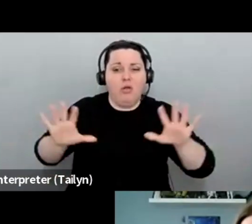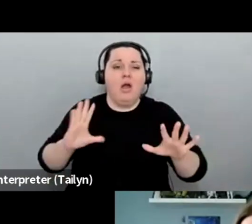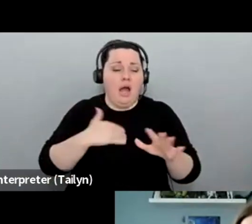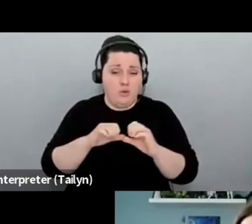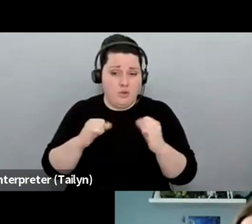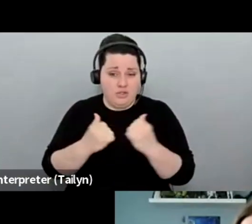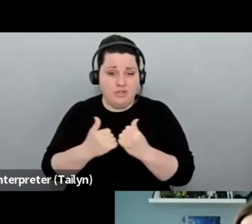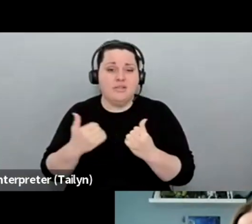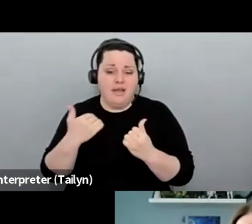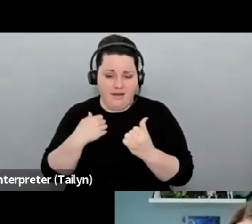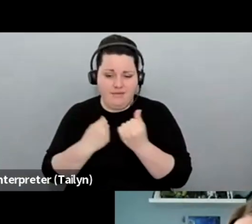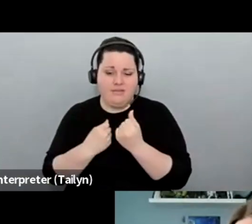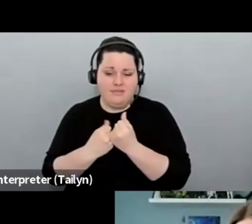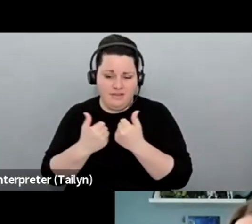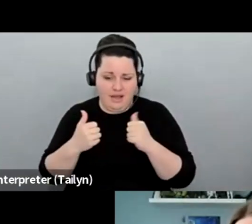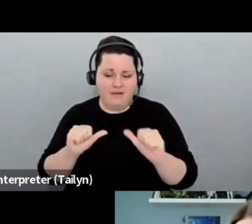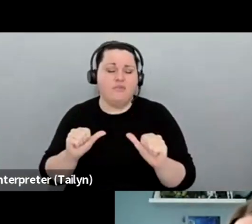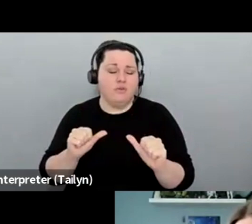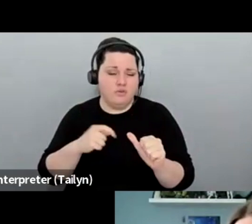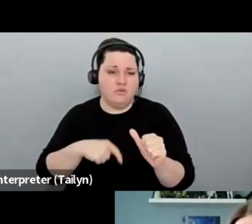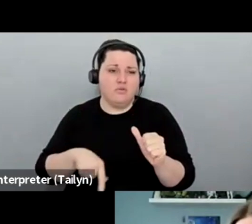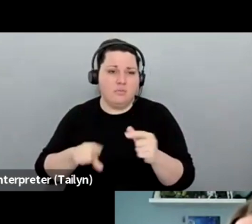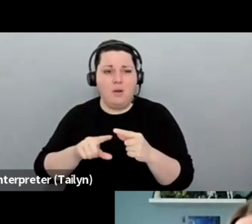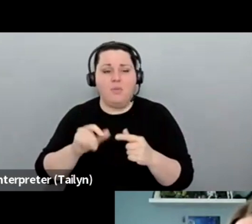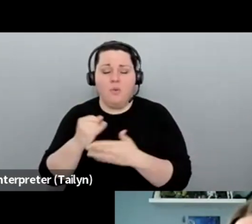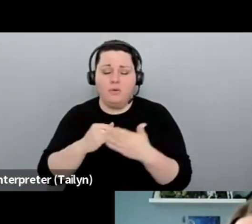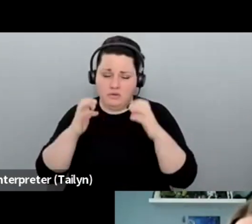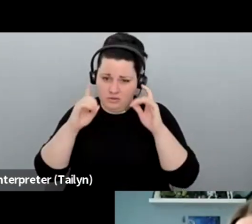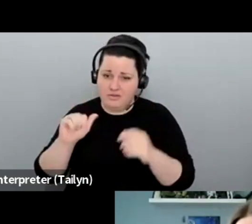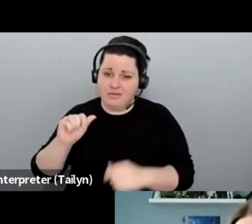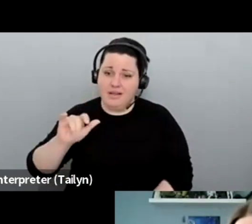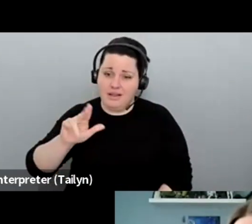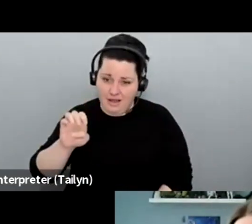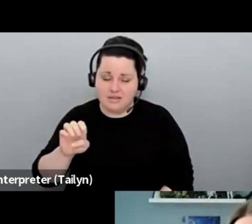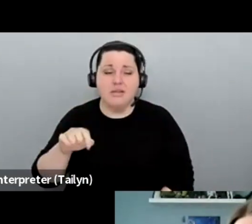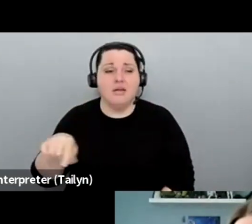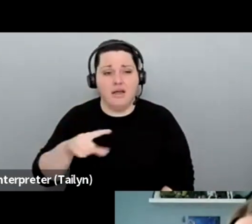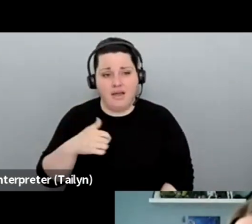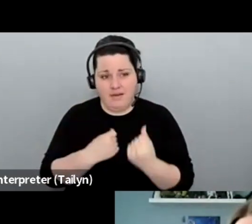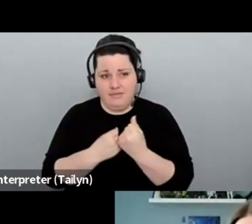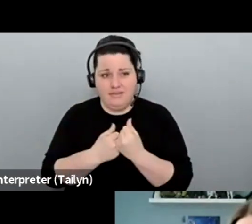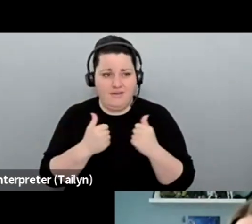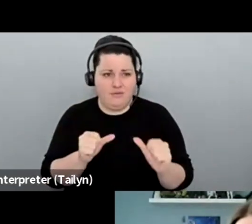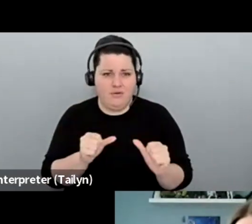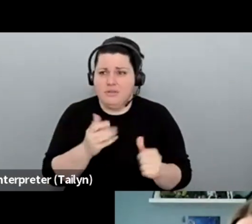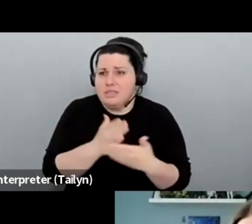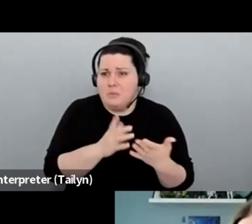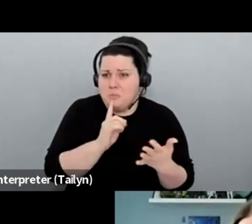have advocacy efforts. We spoke earlier about the Arts Education Alliance, which also has advocacy efforts. Some of those are as simple